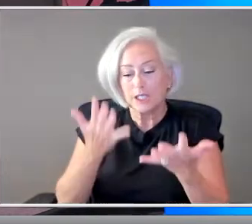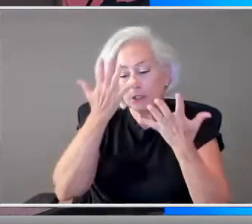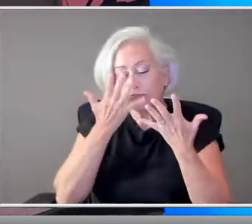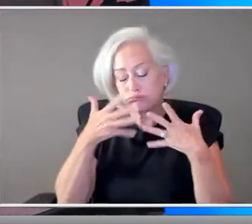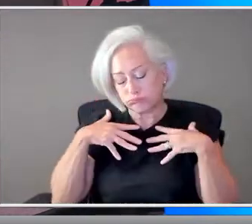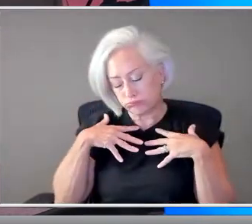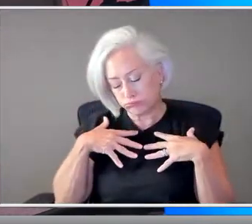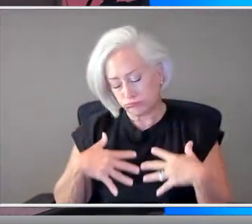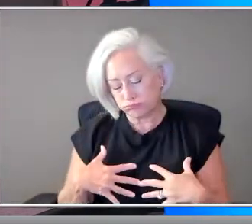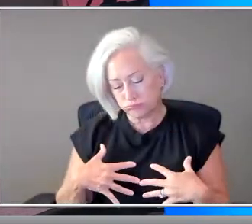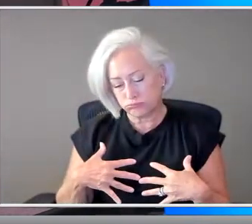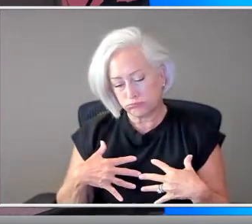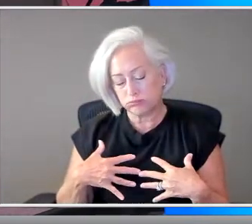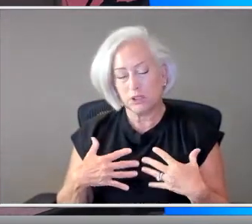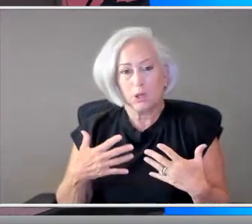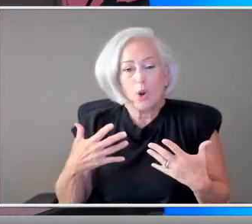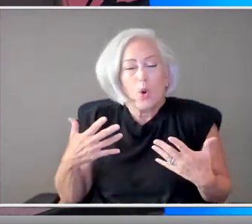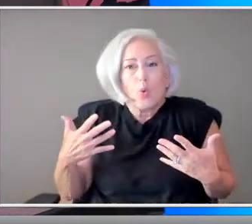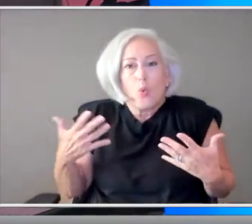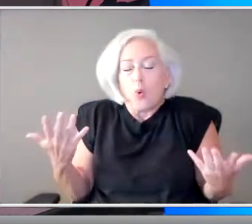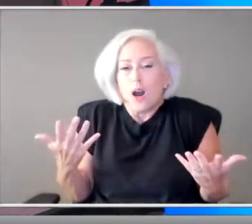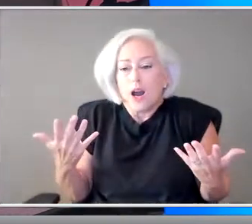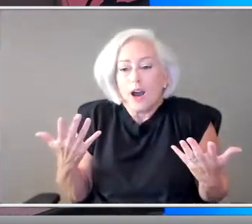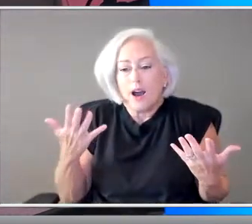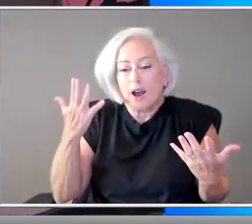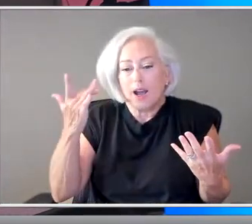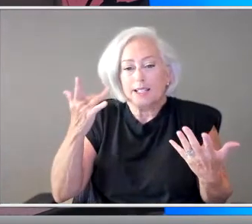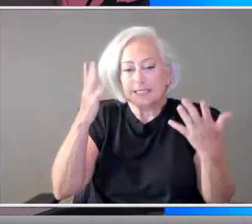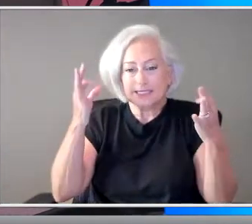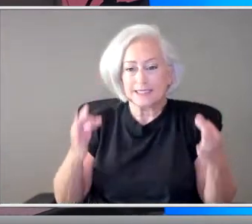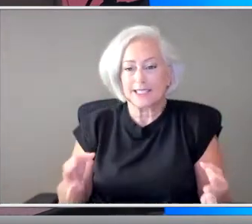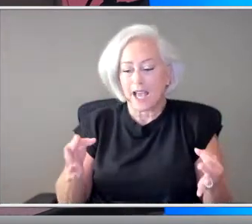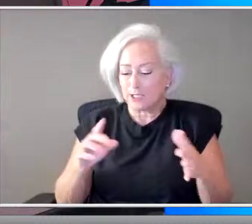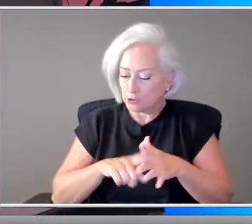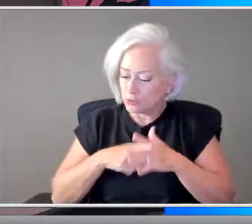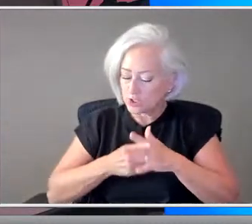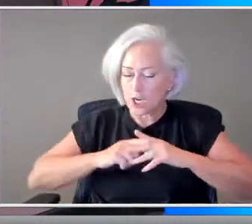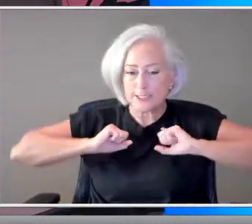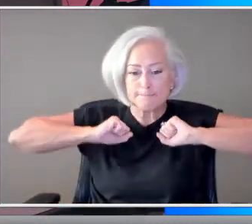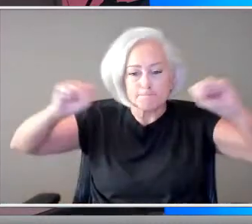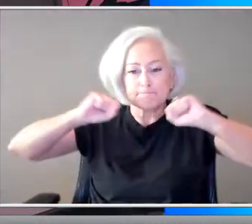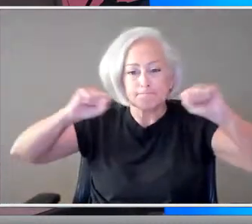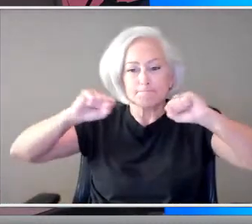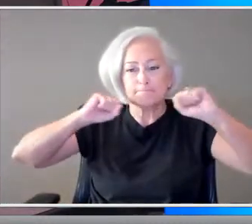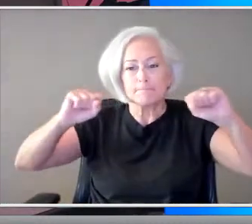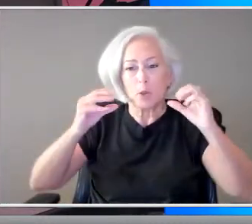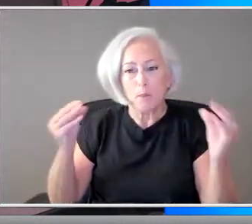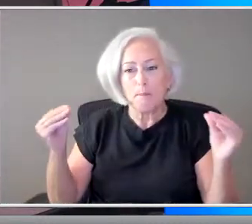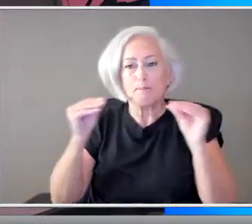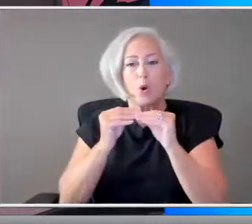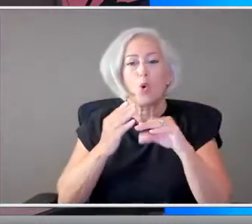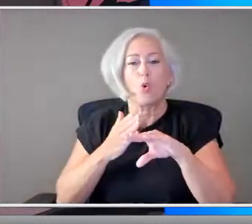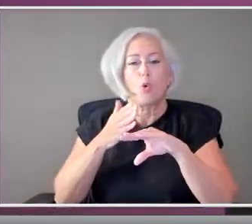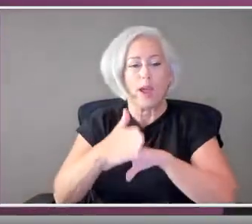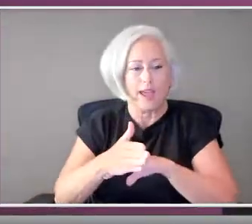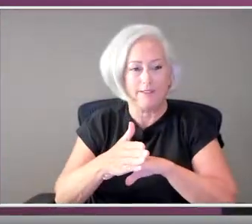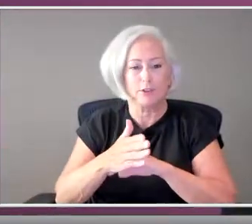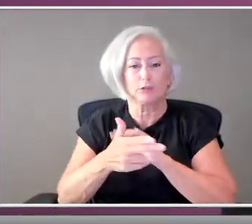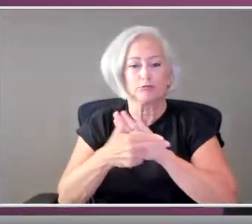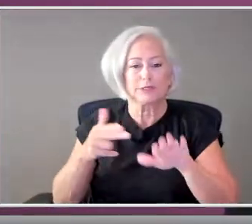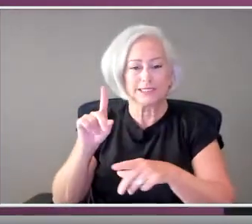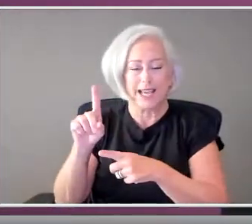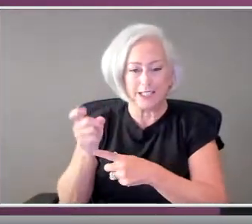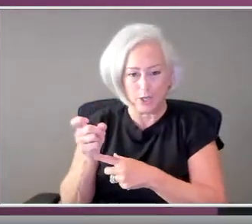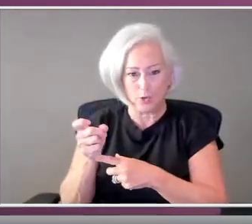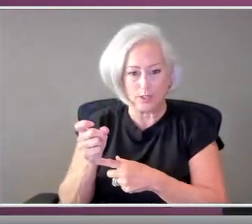sad. Yeah. What prompted you then to start working out when you started cancer treatments? As